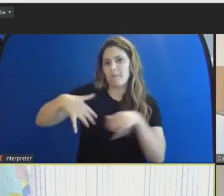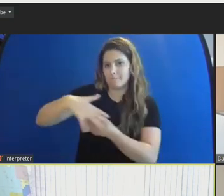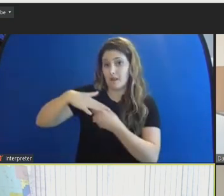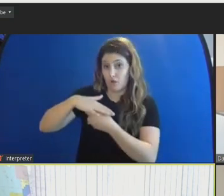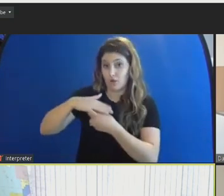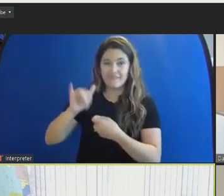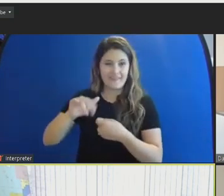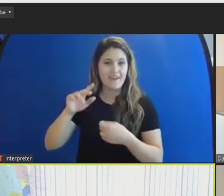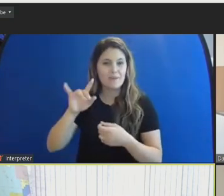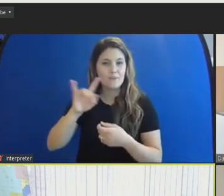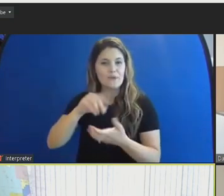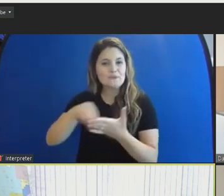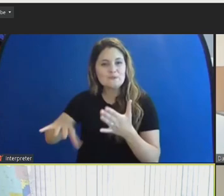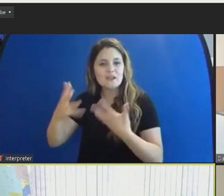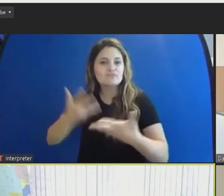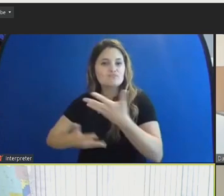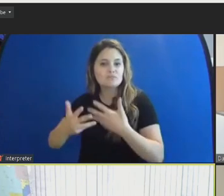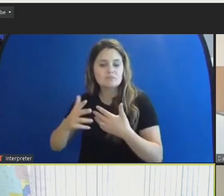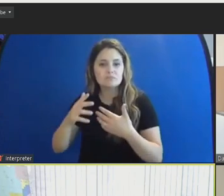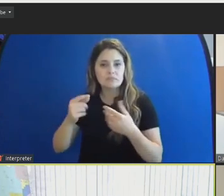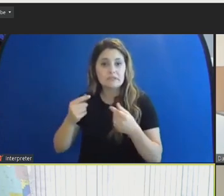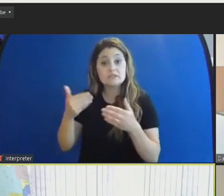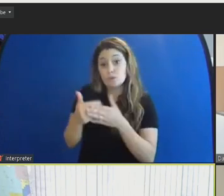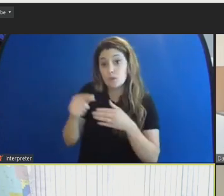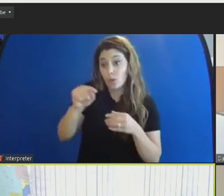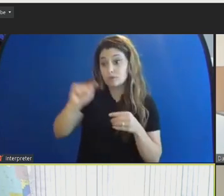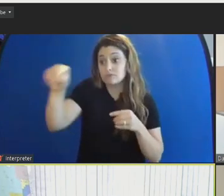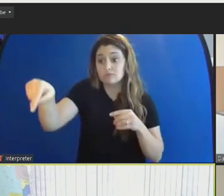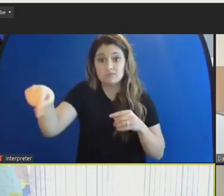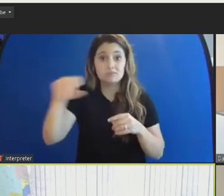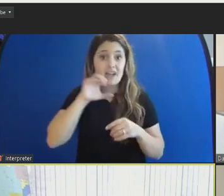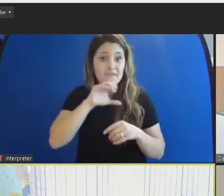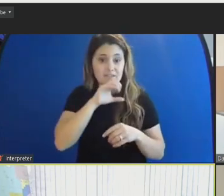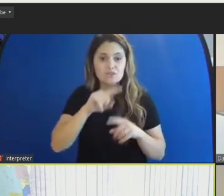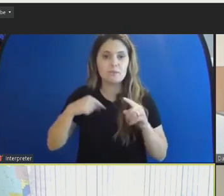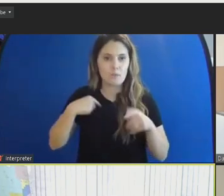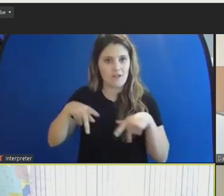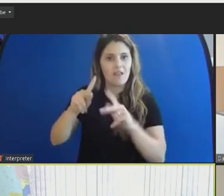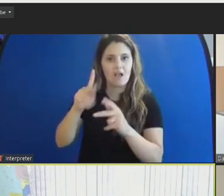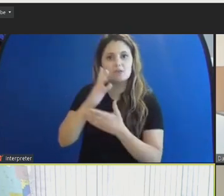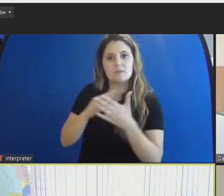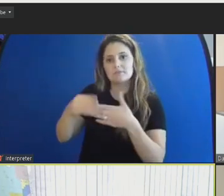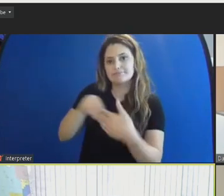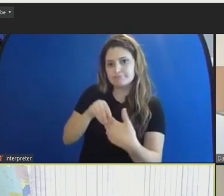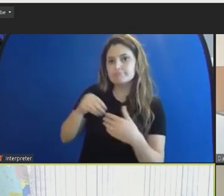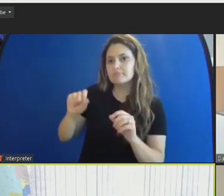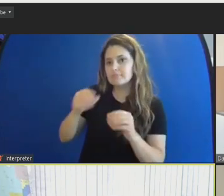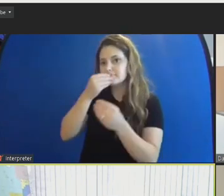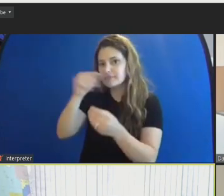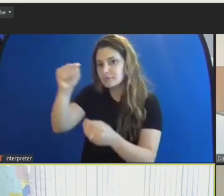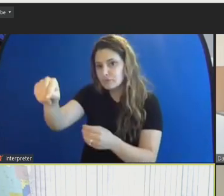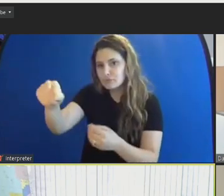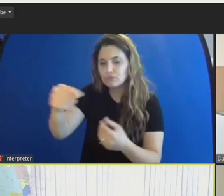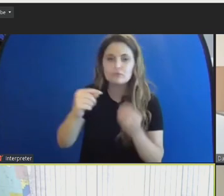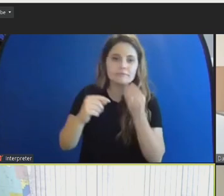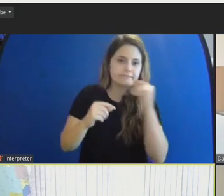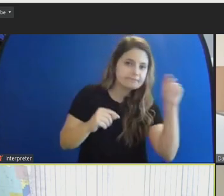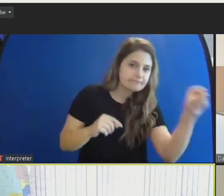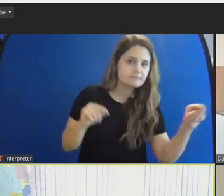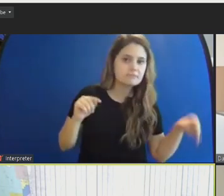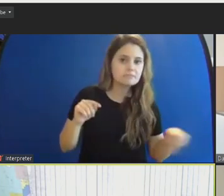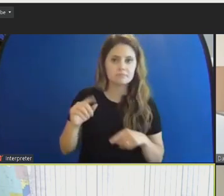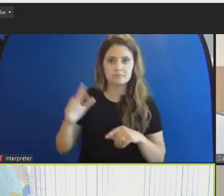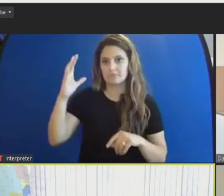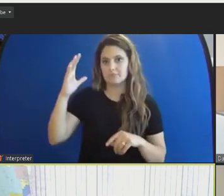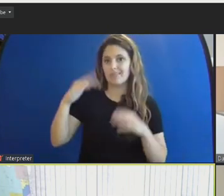where kind of the kids hang out. It's adjacent to the cafeteria, but we're allowing some flexibility that we haven't allowed in the past